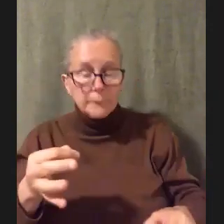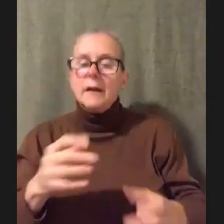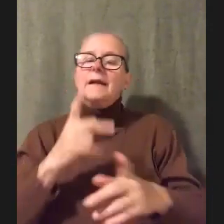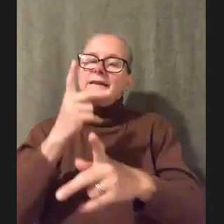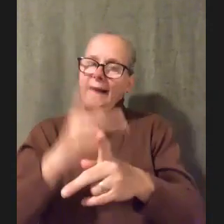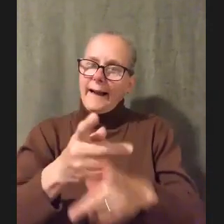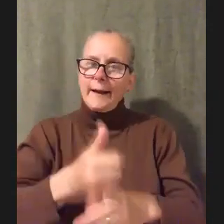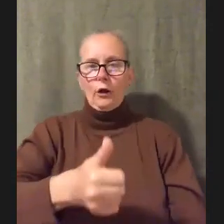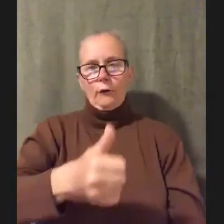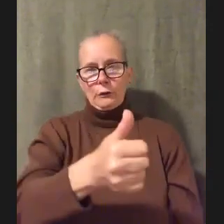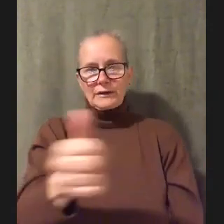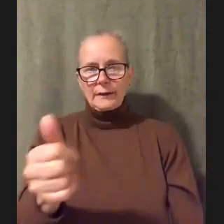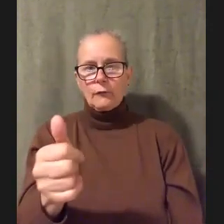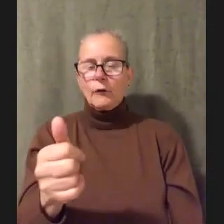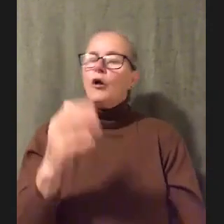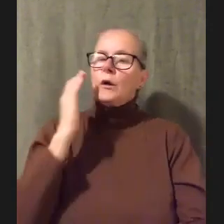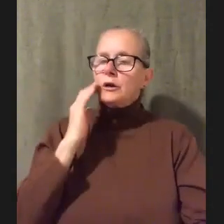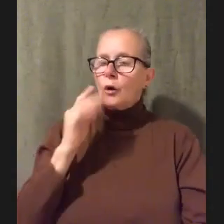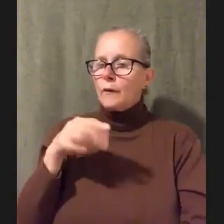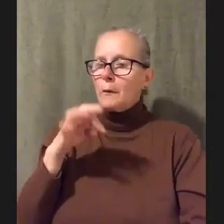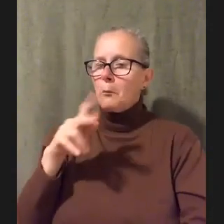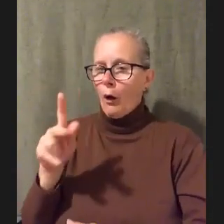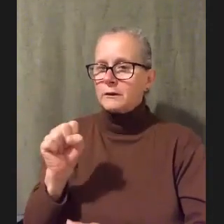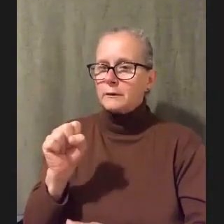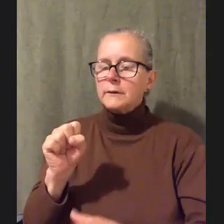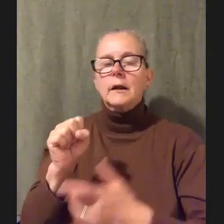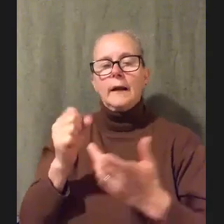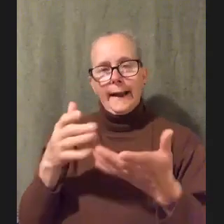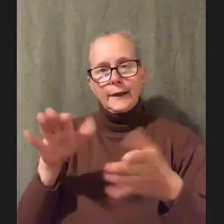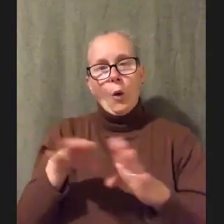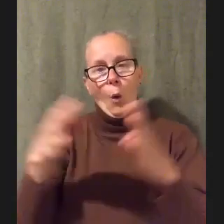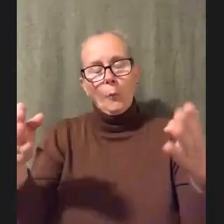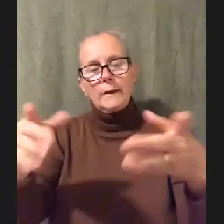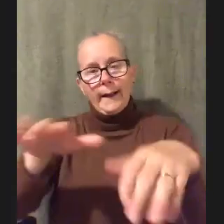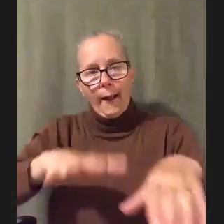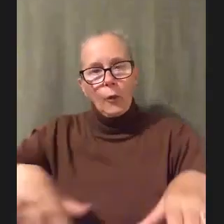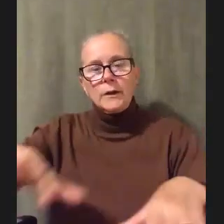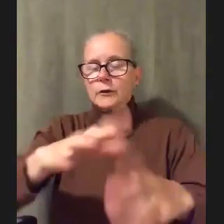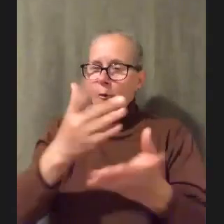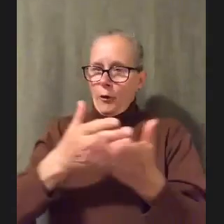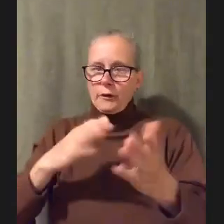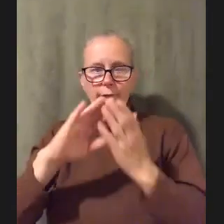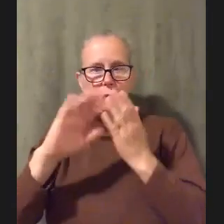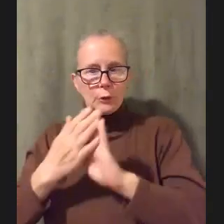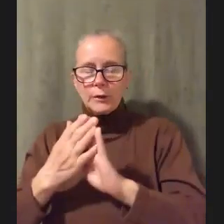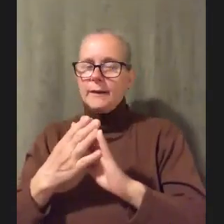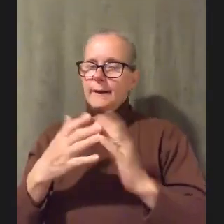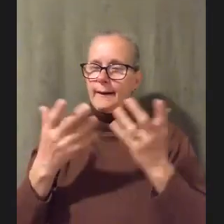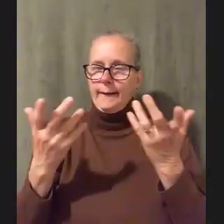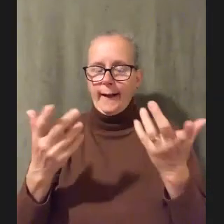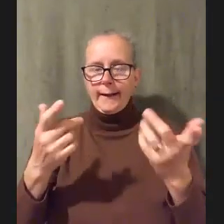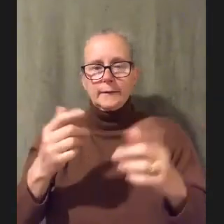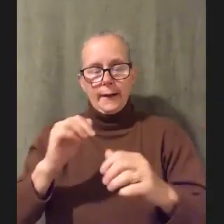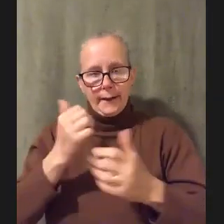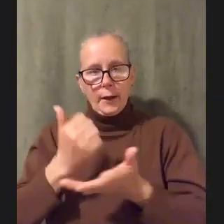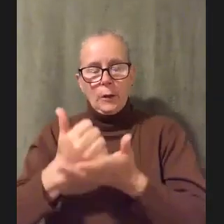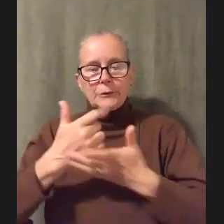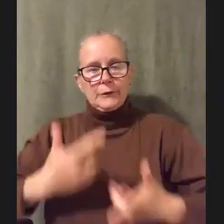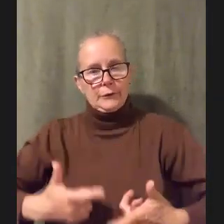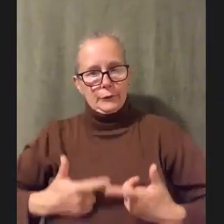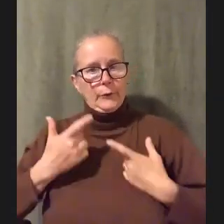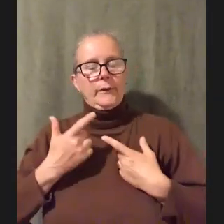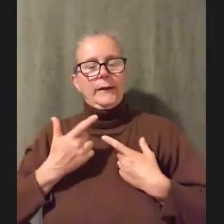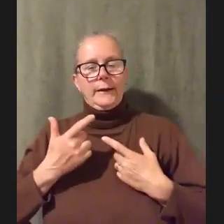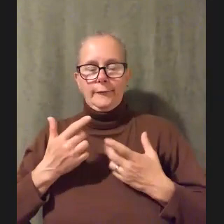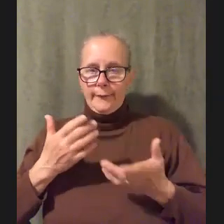know that parks and outdoor spaces are part of our community. They're part of the vibrant communities we live in. We all want to be there, but